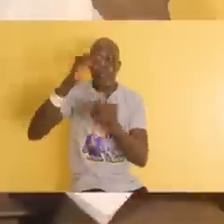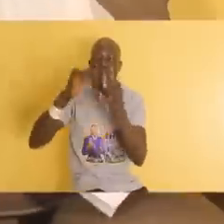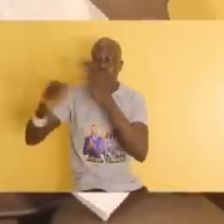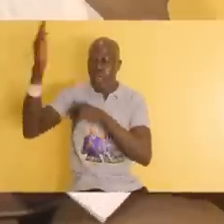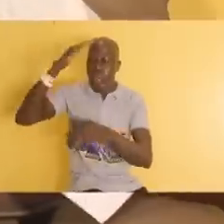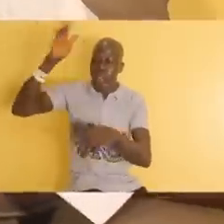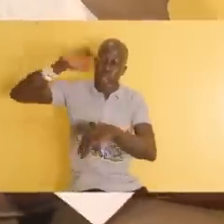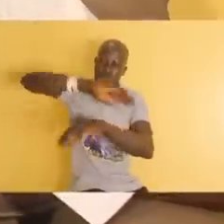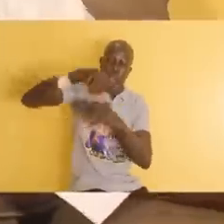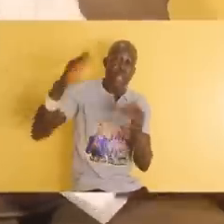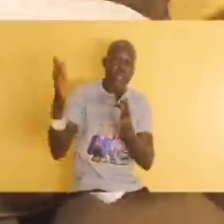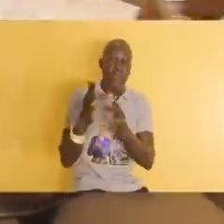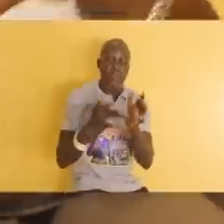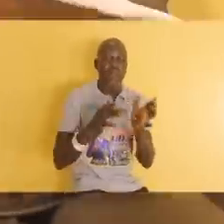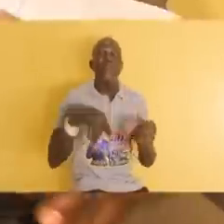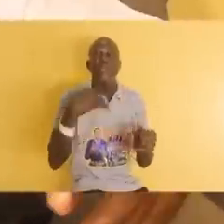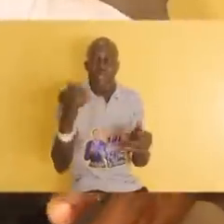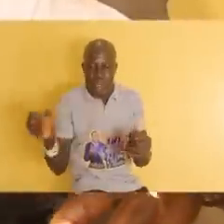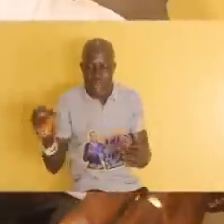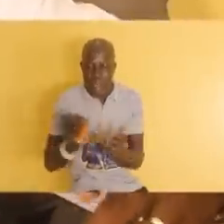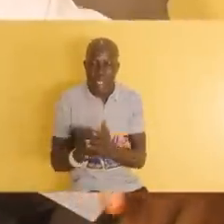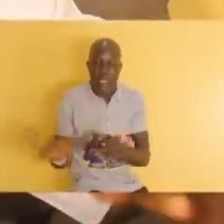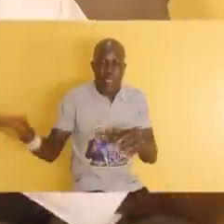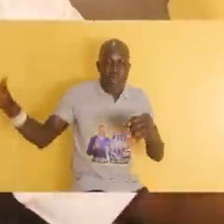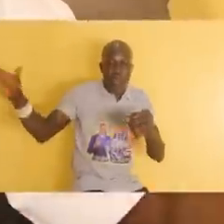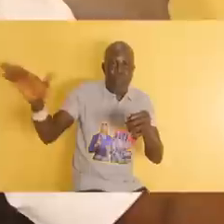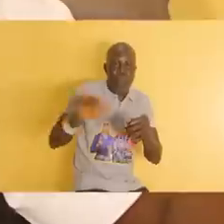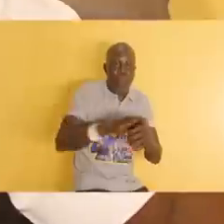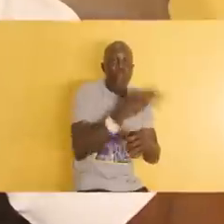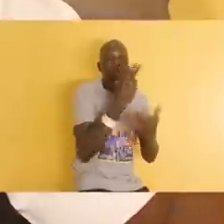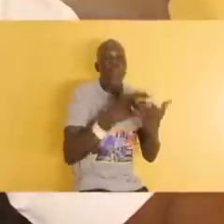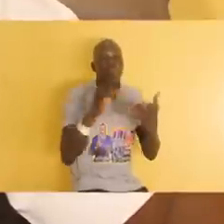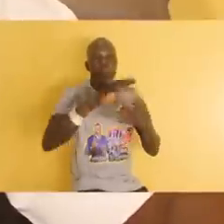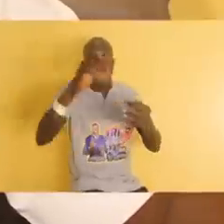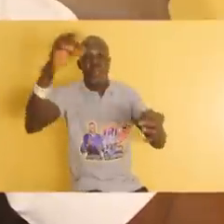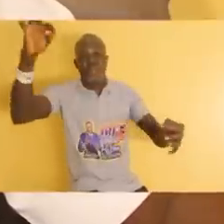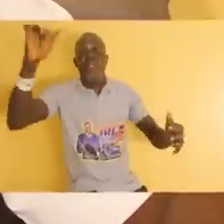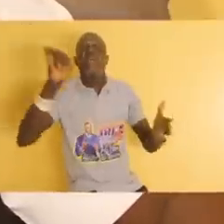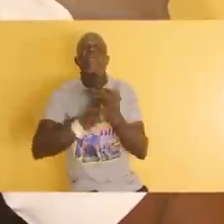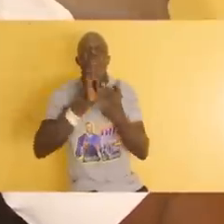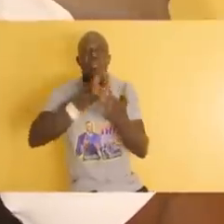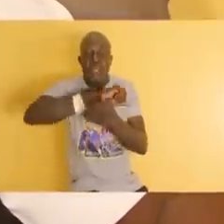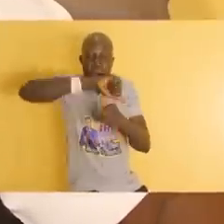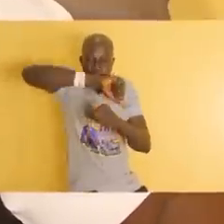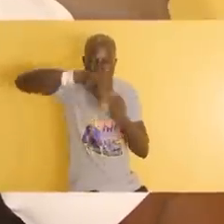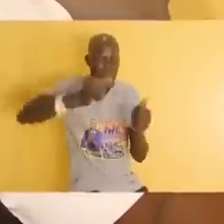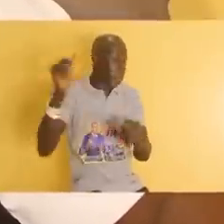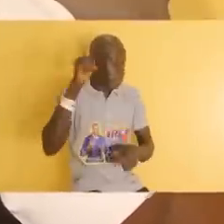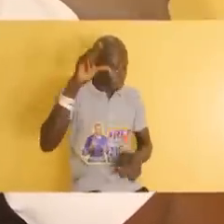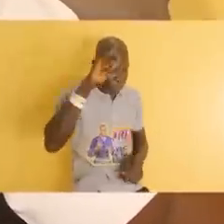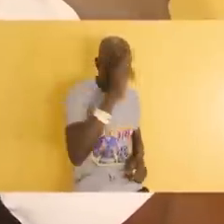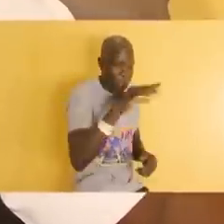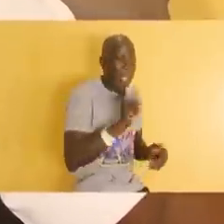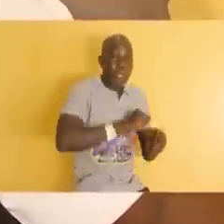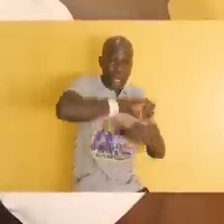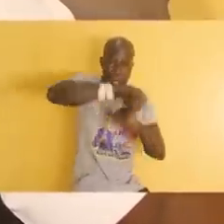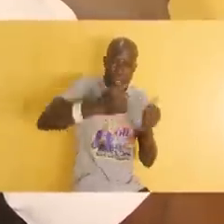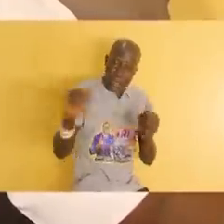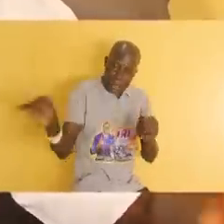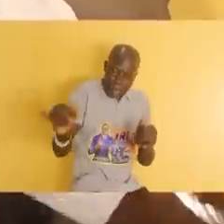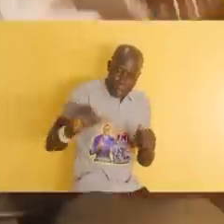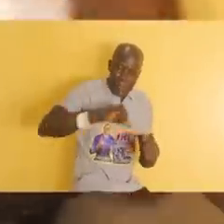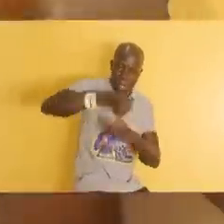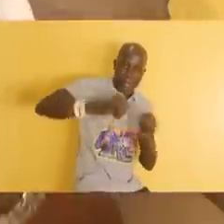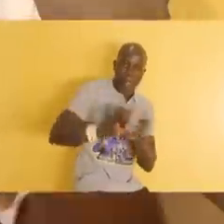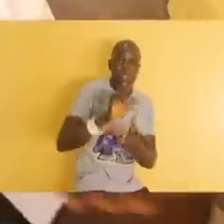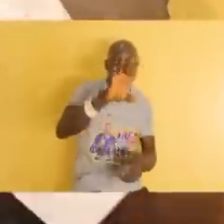was anointed on the same and the bible says o ko fu emi mi mo so that holy spirit ororo me e gba me sa listen sir ororo kana there's a